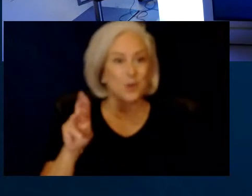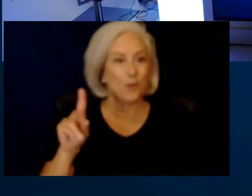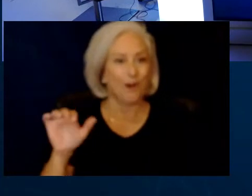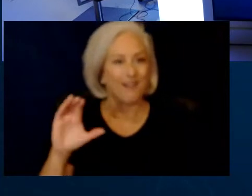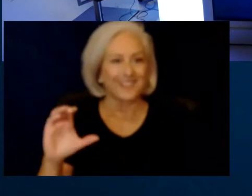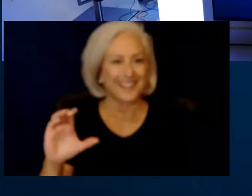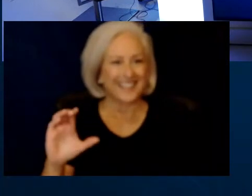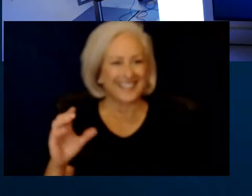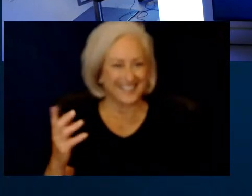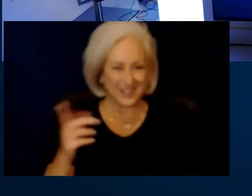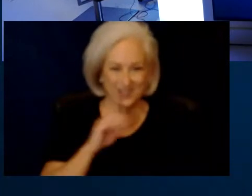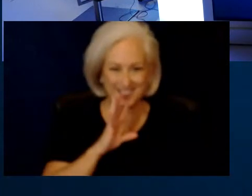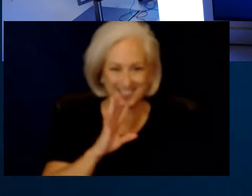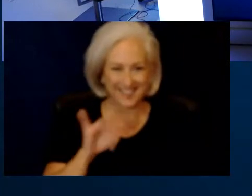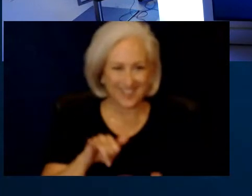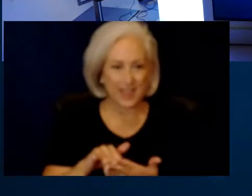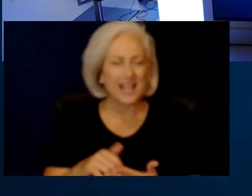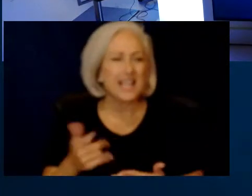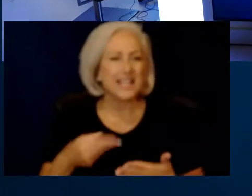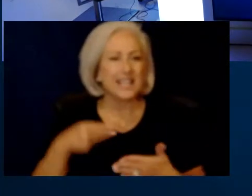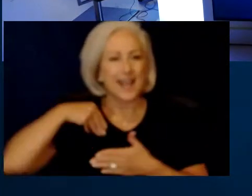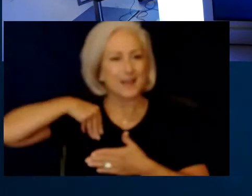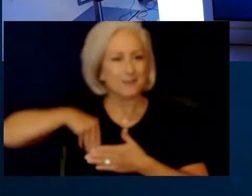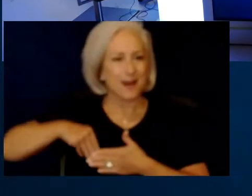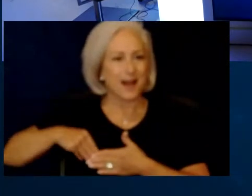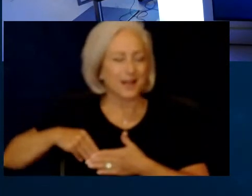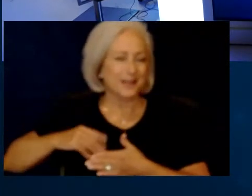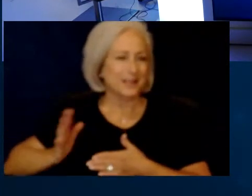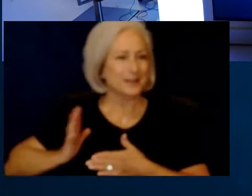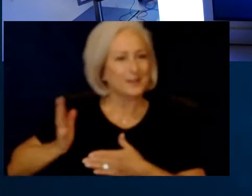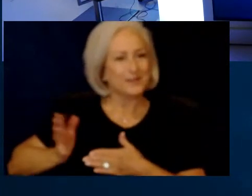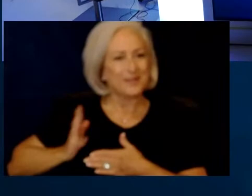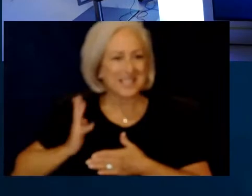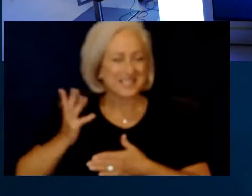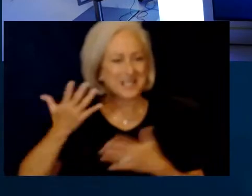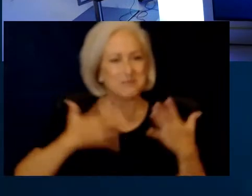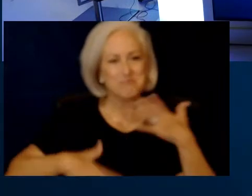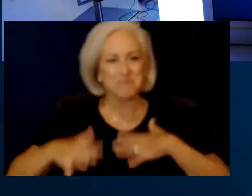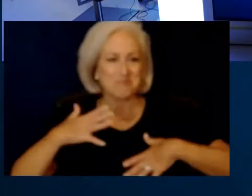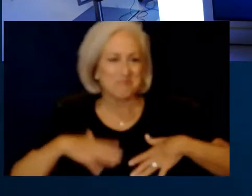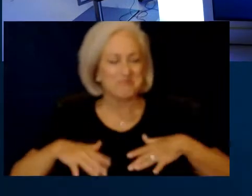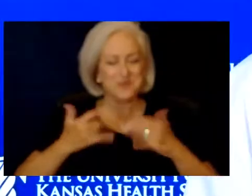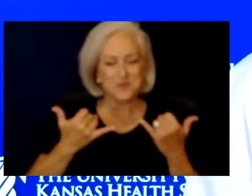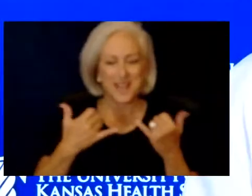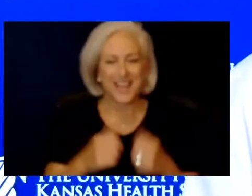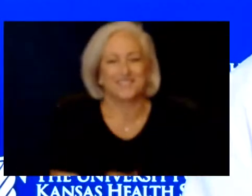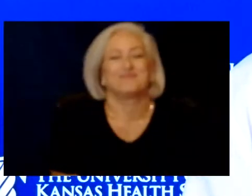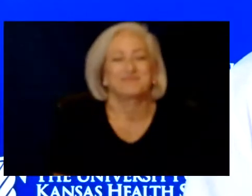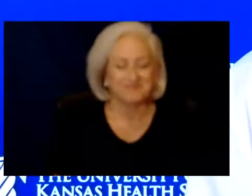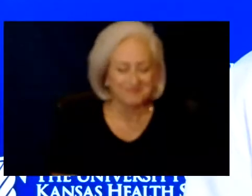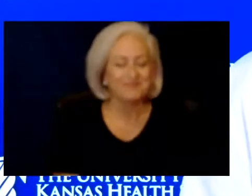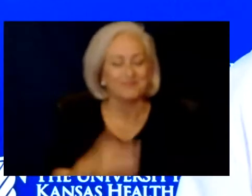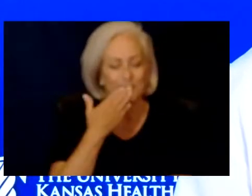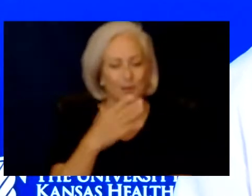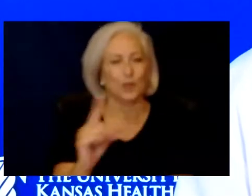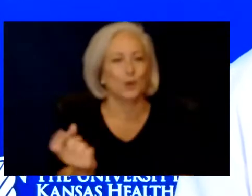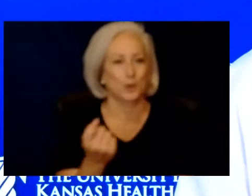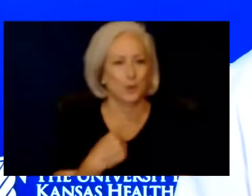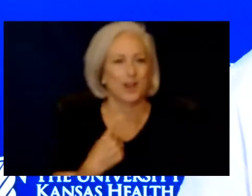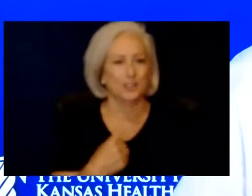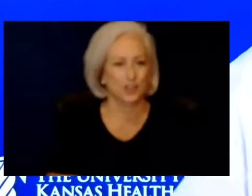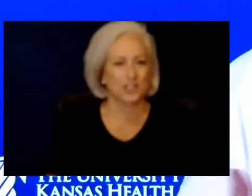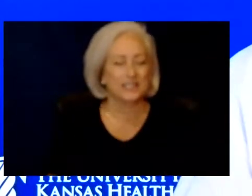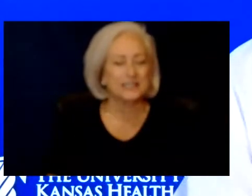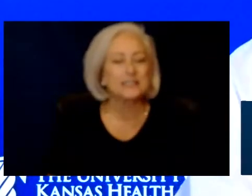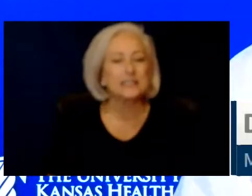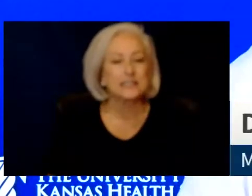He did have his pocket squared today. He looked special. He's dapper. I know, he is dapper. You know, I think that's a good question. You know, I had to deal with this issue,